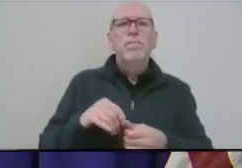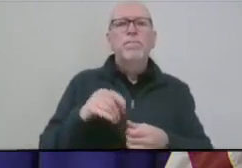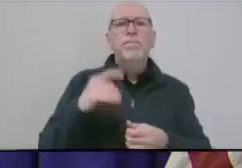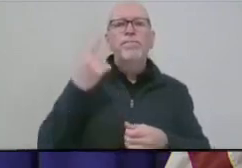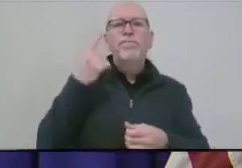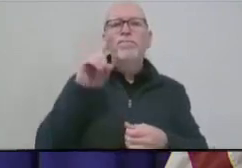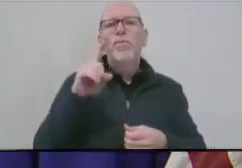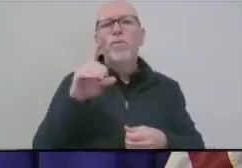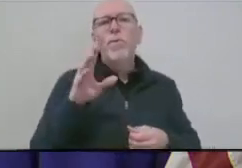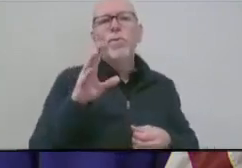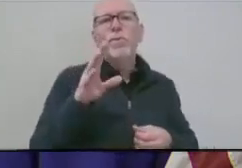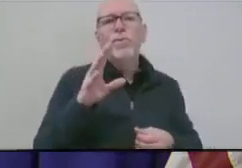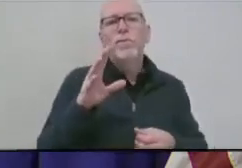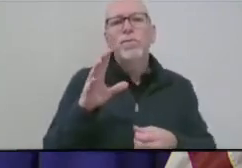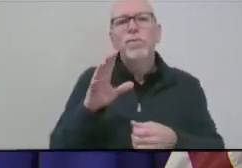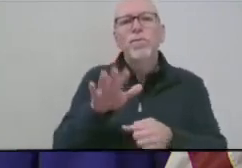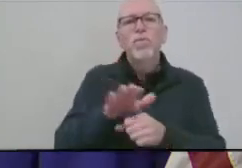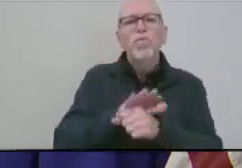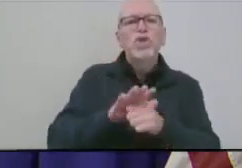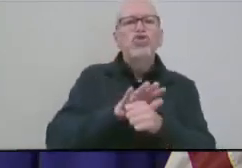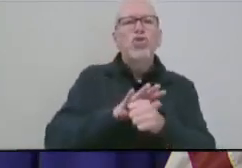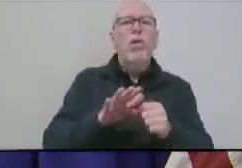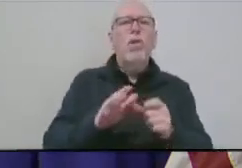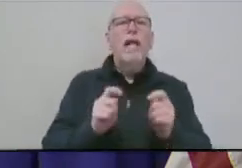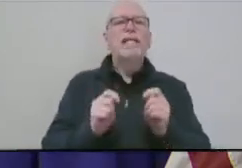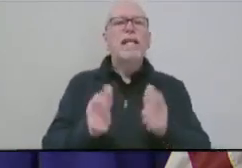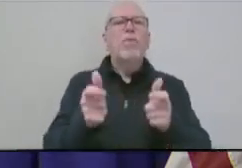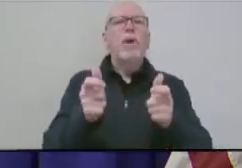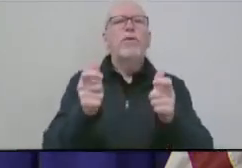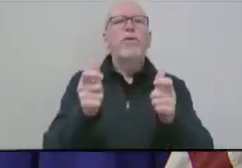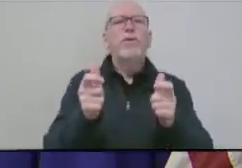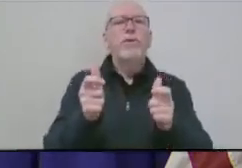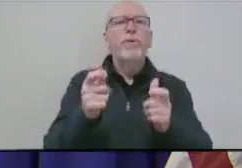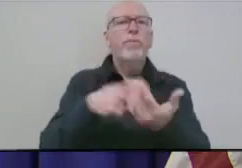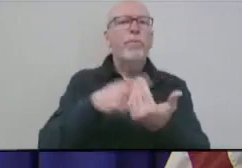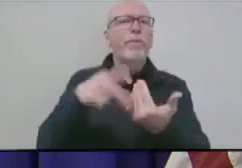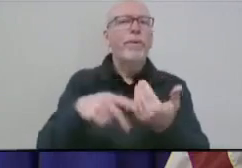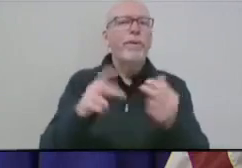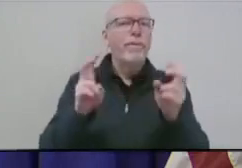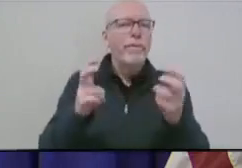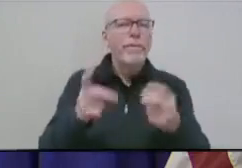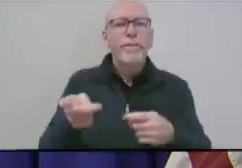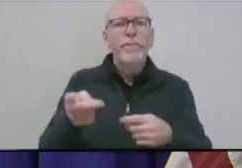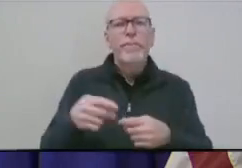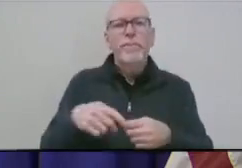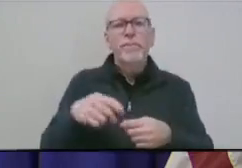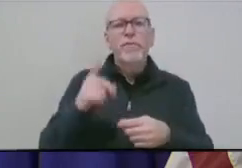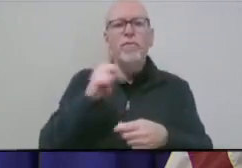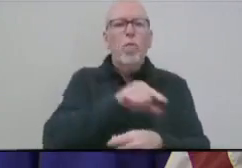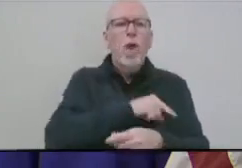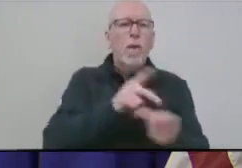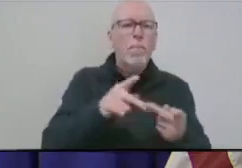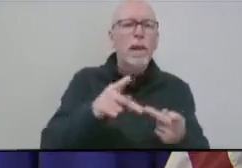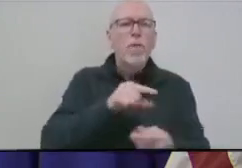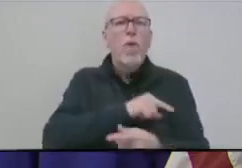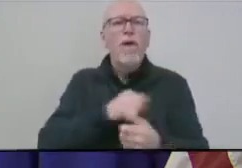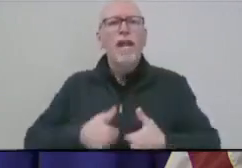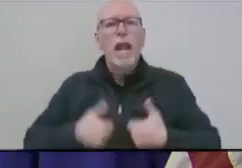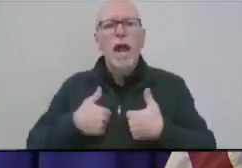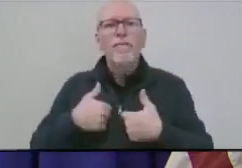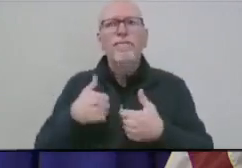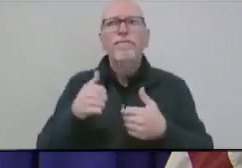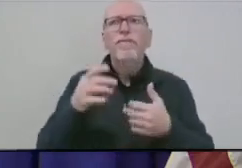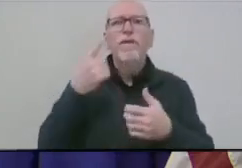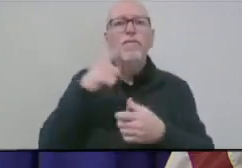a regional accelerator initiative into quality of place and quality of life measures in terms of